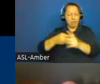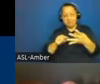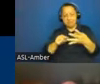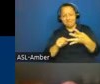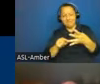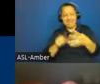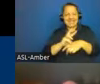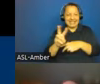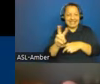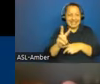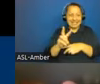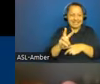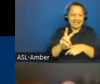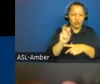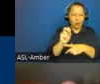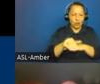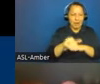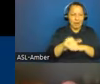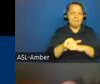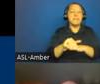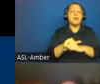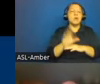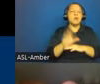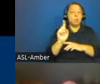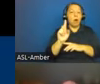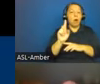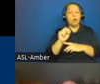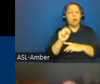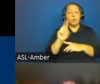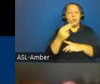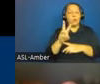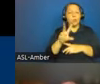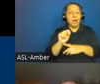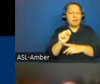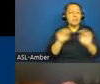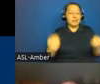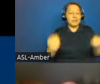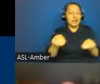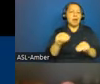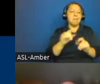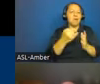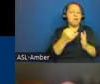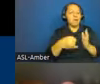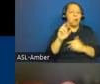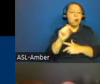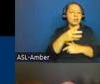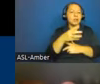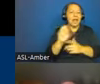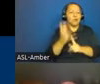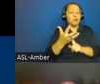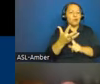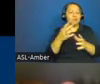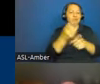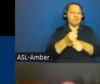Arts and Culture, we call the MAC. Do check out our Facebook page for more information about our local